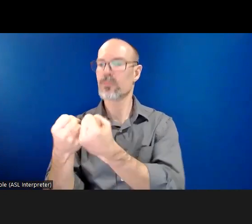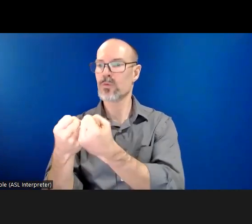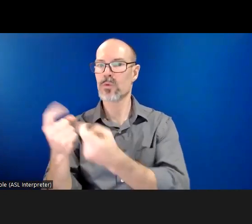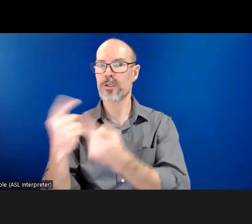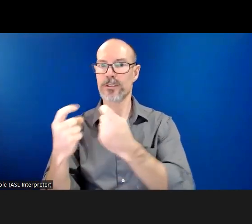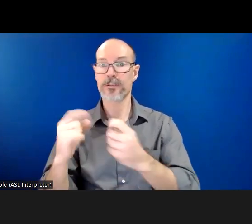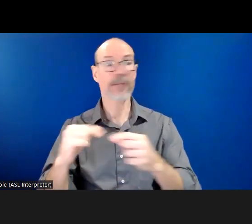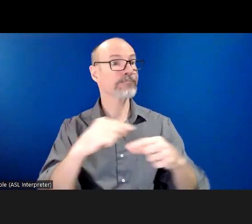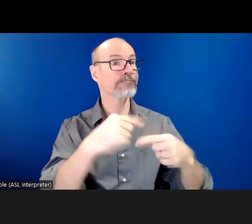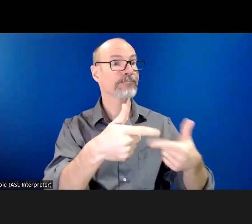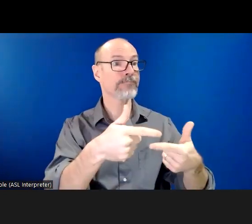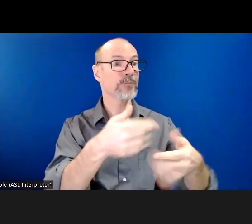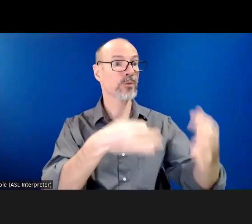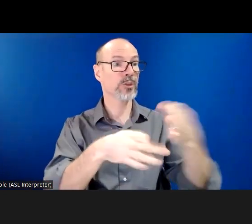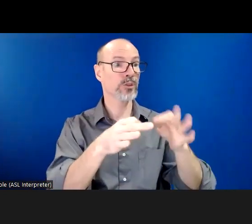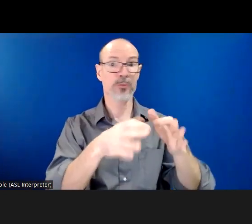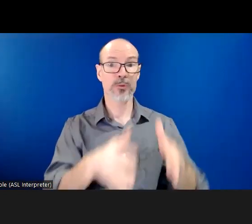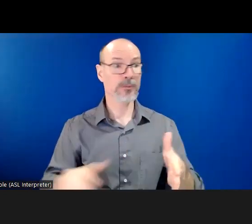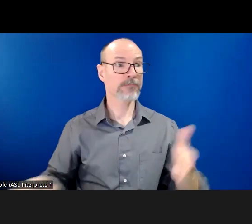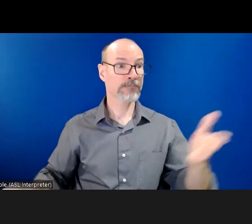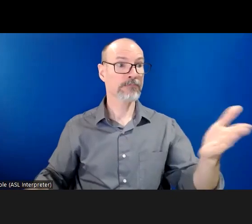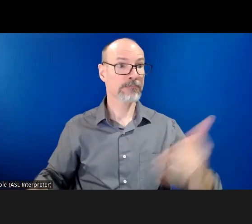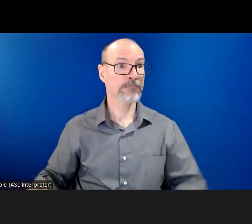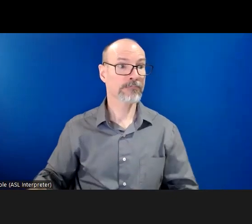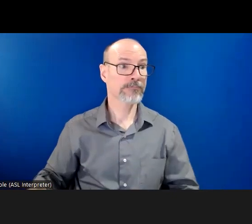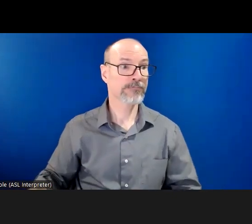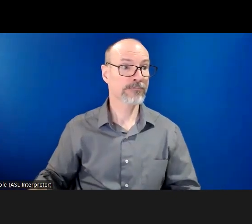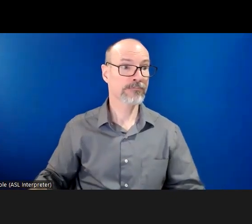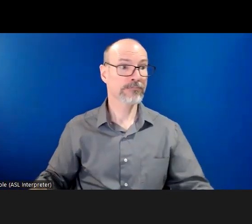you. We have one person with their hand up, Catherine.